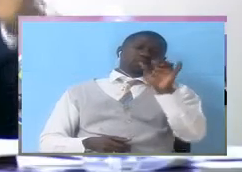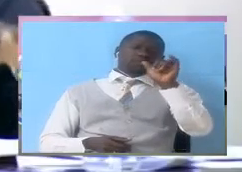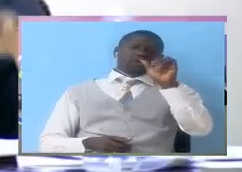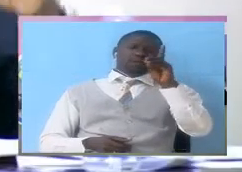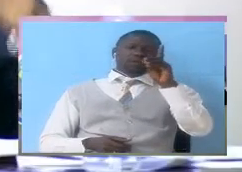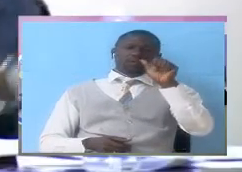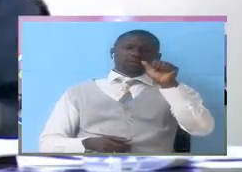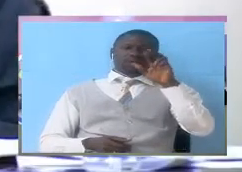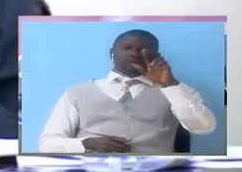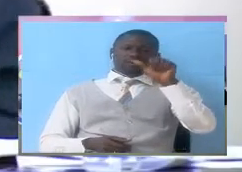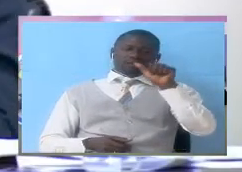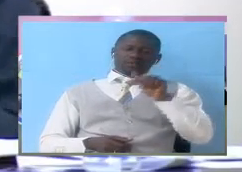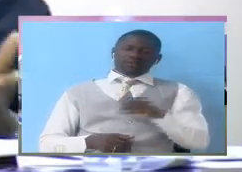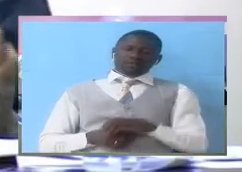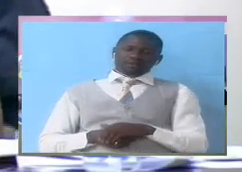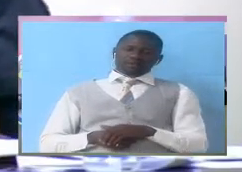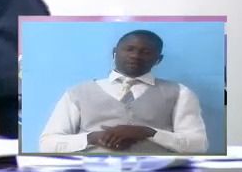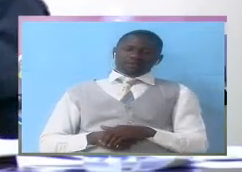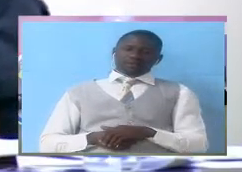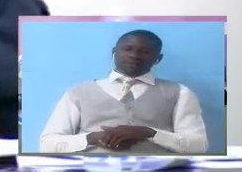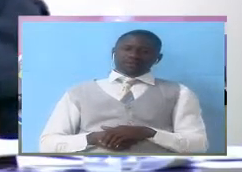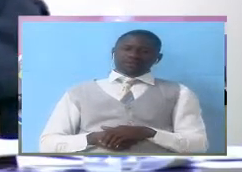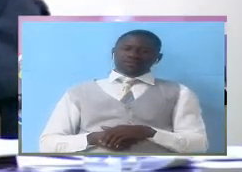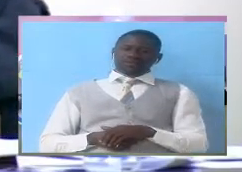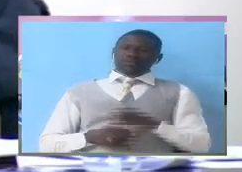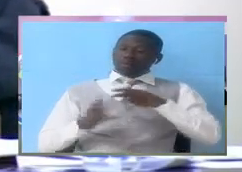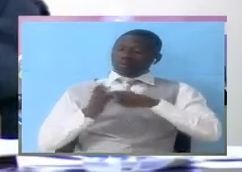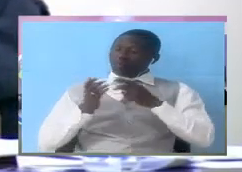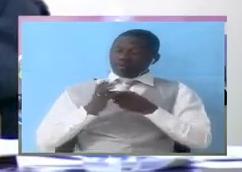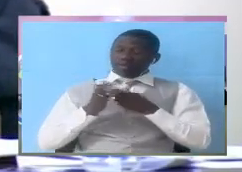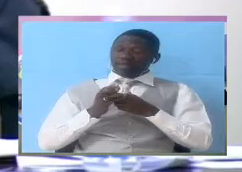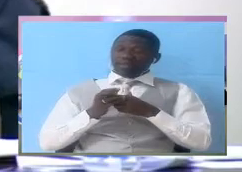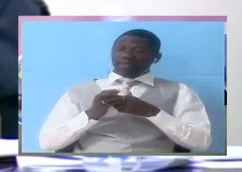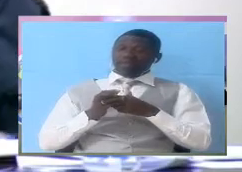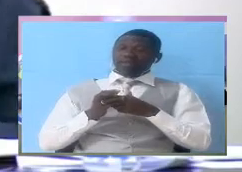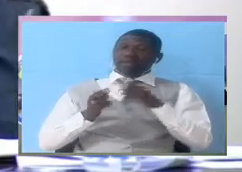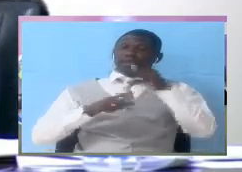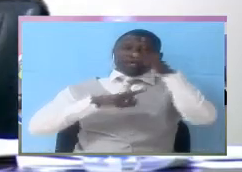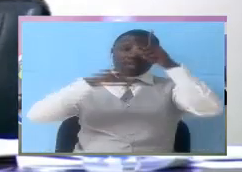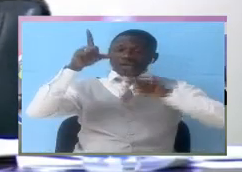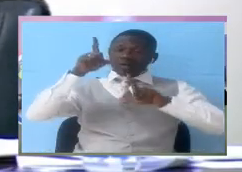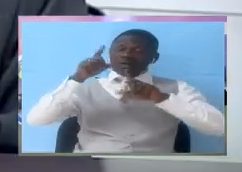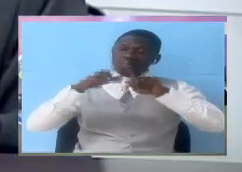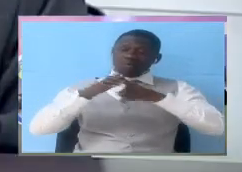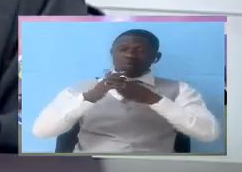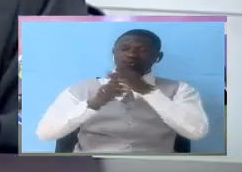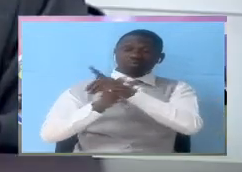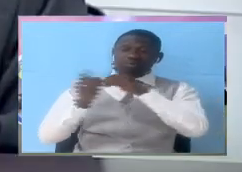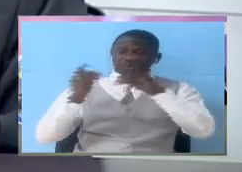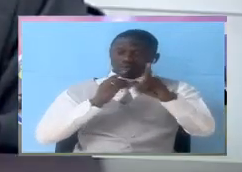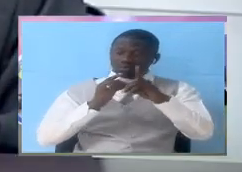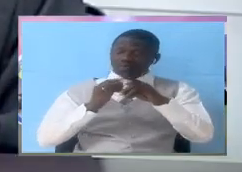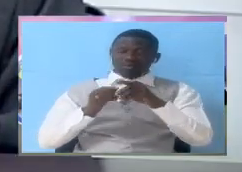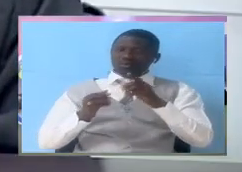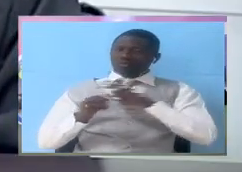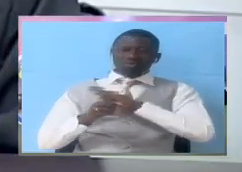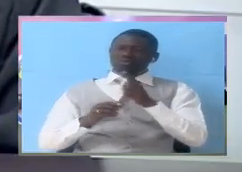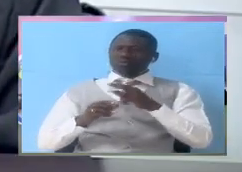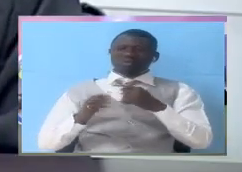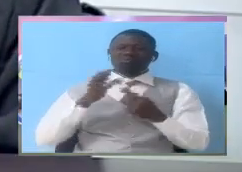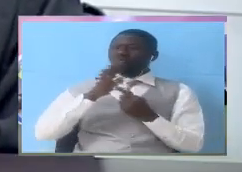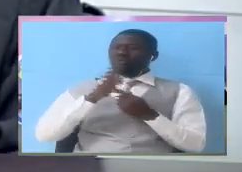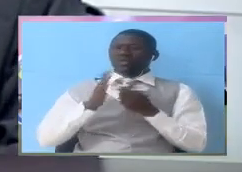rank or position appeared not to have mattered. Why nang nangul tone ñi digala Haidara ci